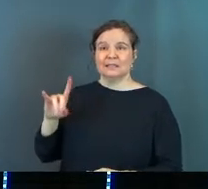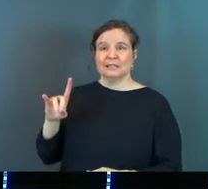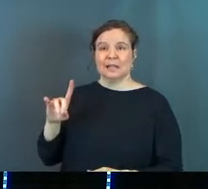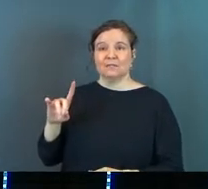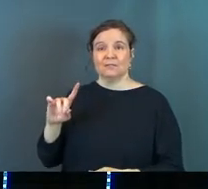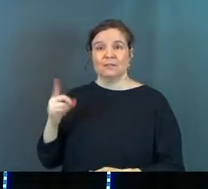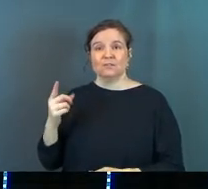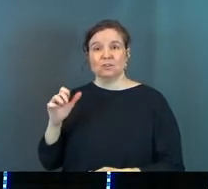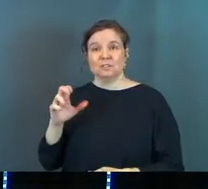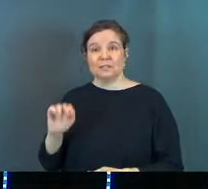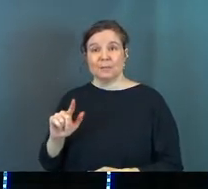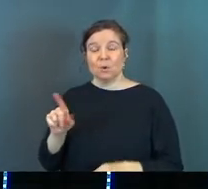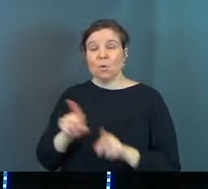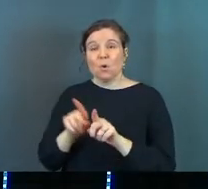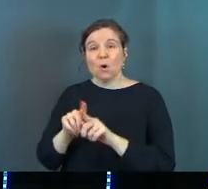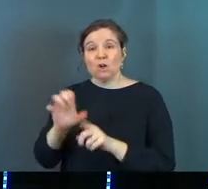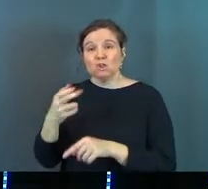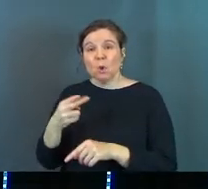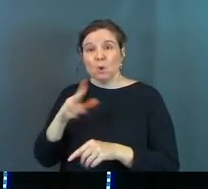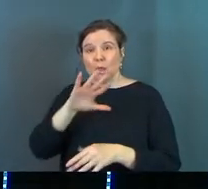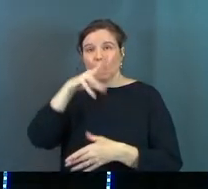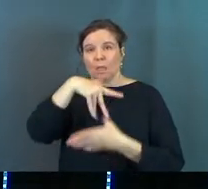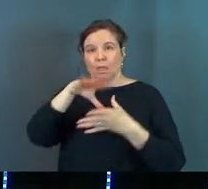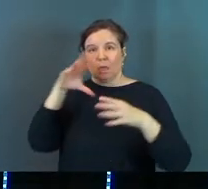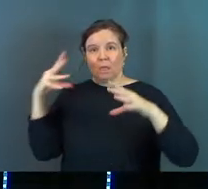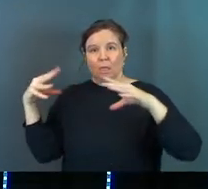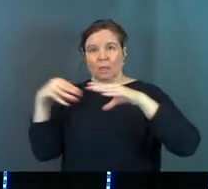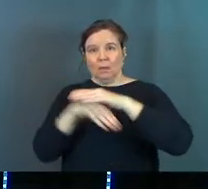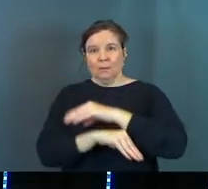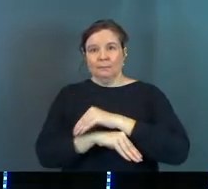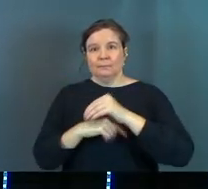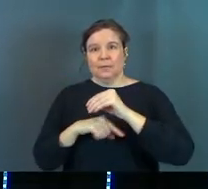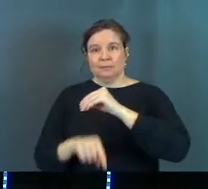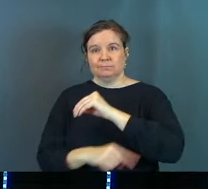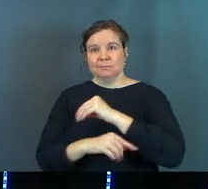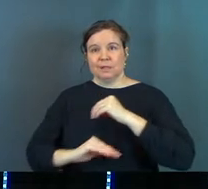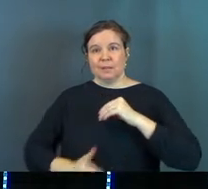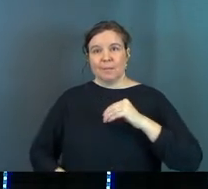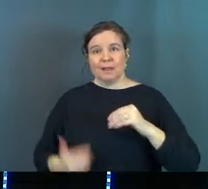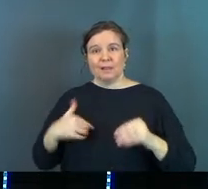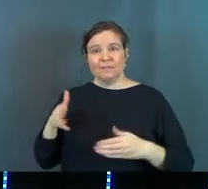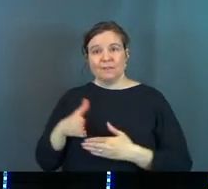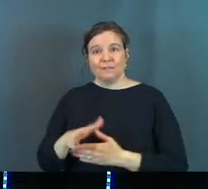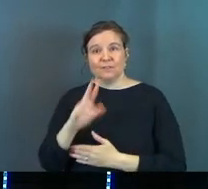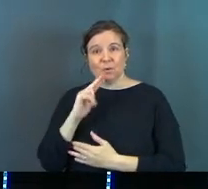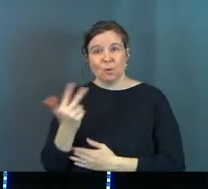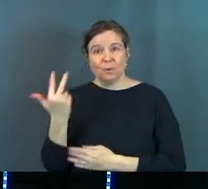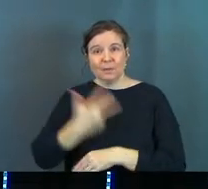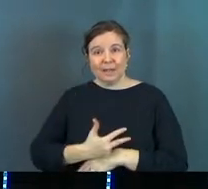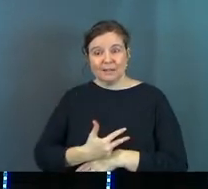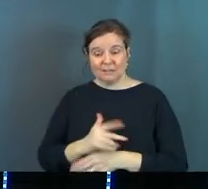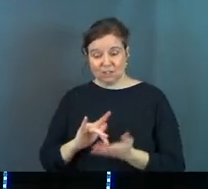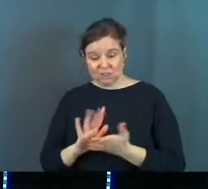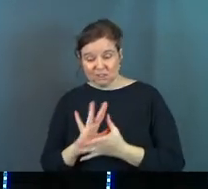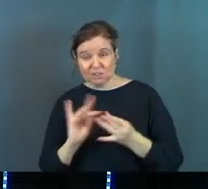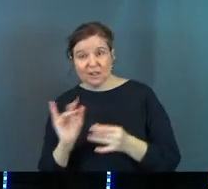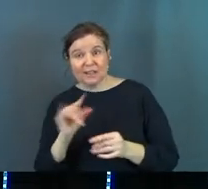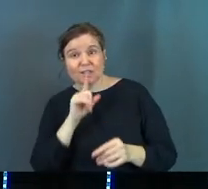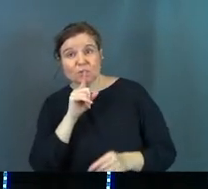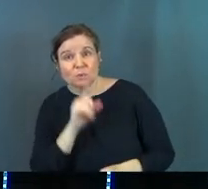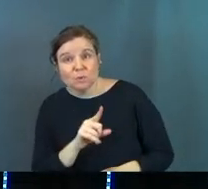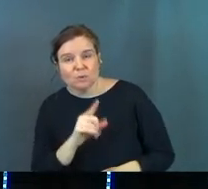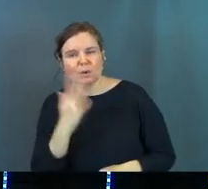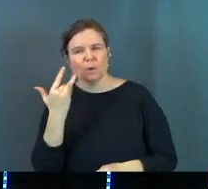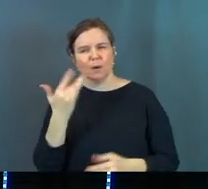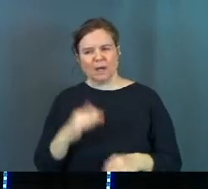the belly of the fish for 3 days. Jesus talks about it as if the stories were true. Why does that